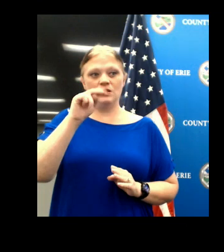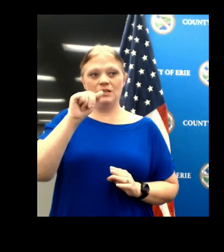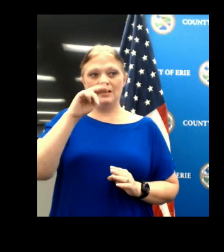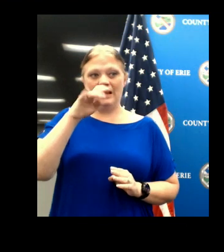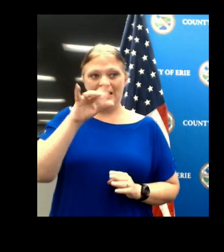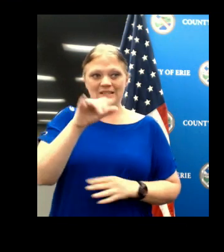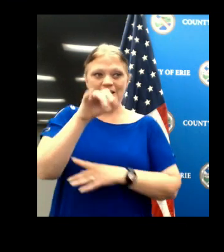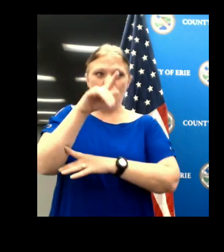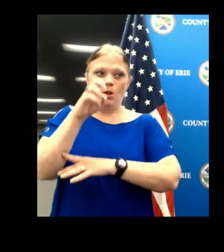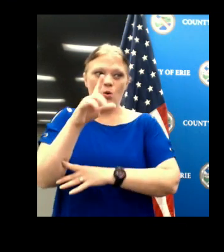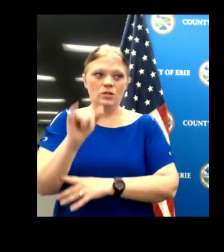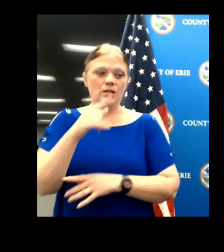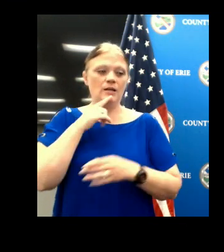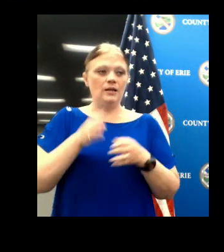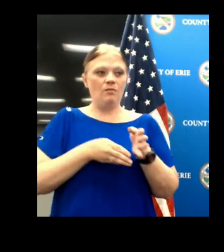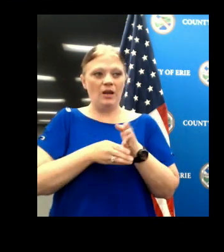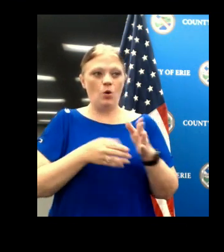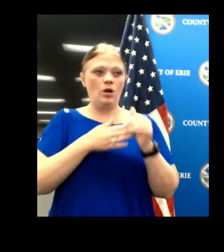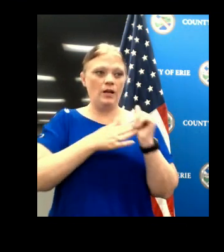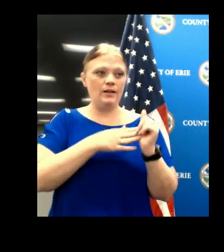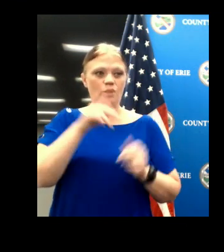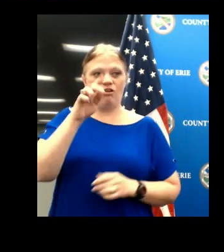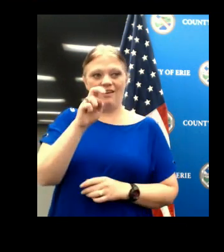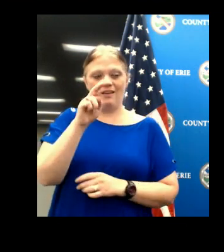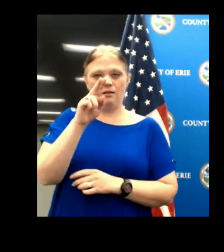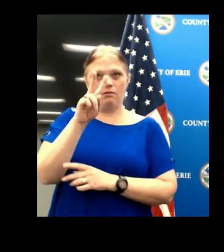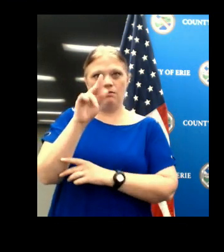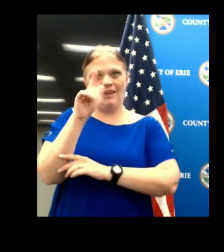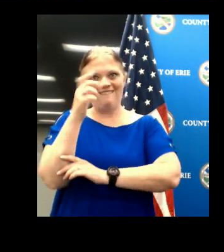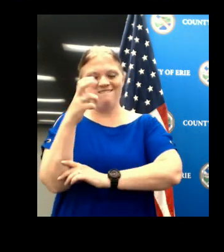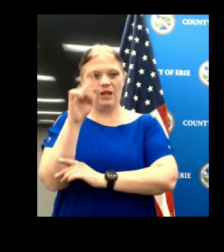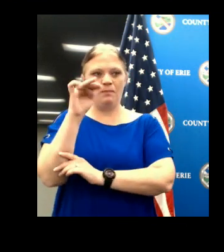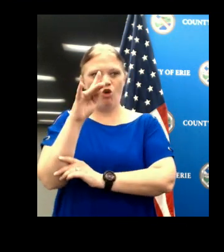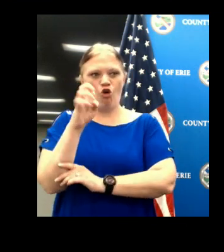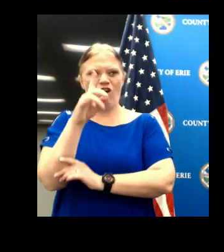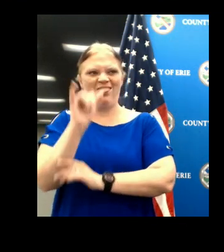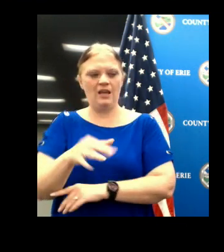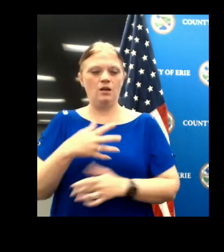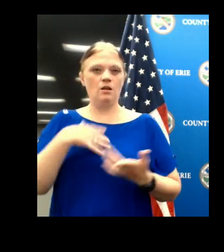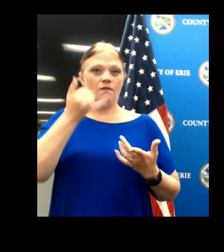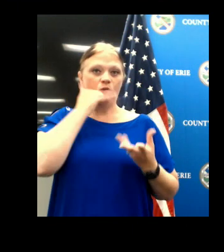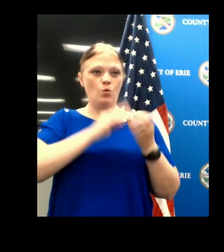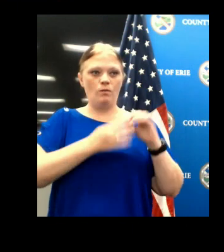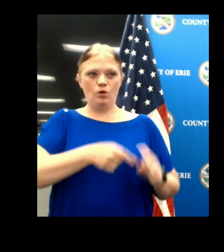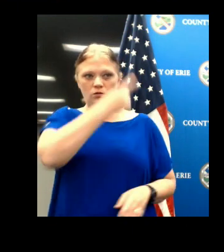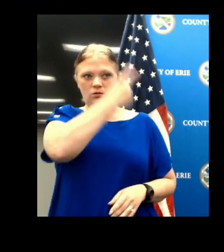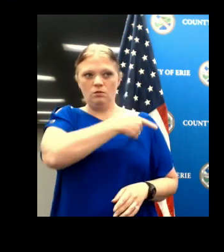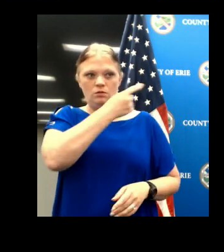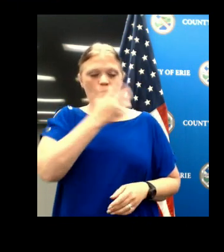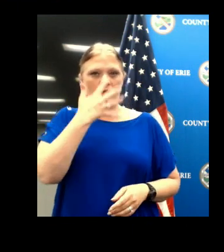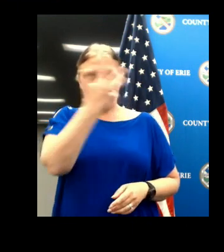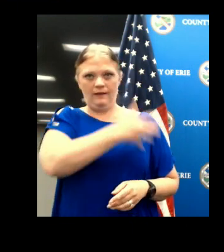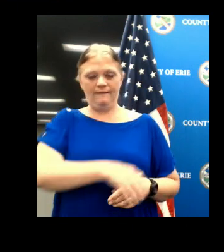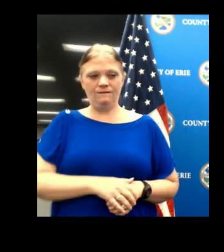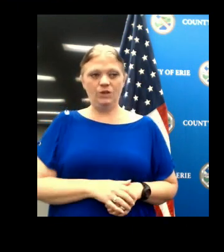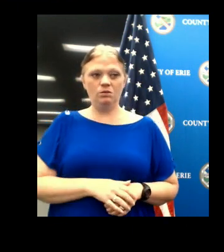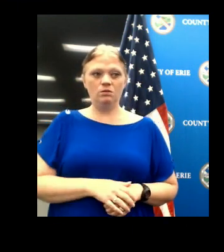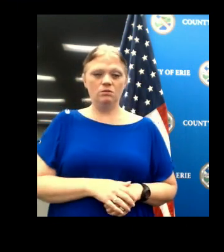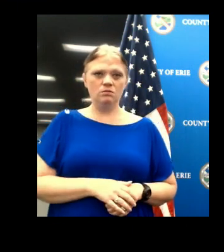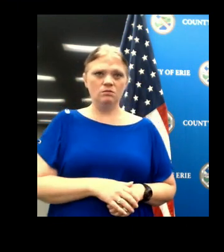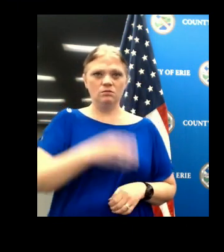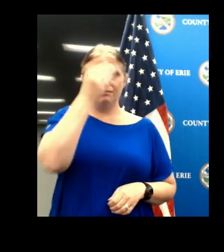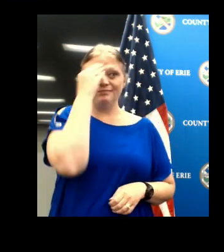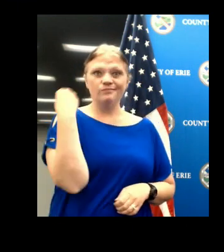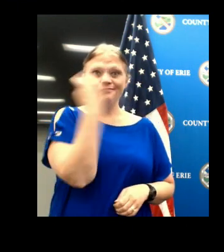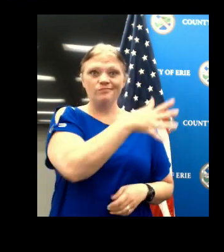the House Minority Leader, Kevin McCarthy. And the phone numbers are on the screen, and we'll keep the screen up for a while. And let them know